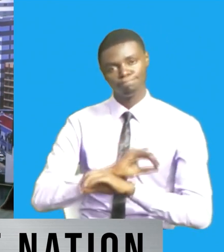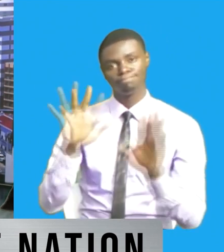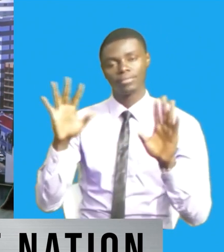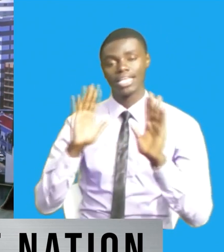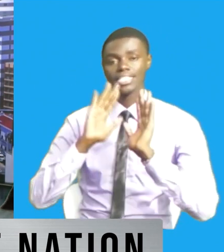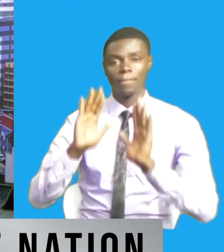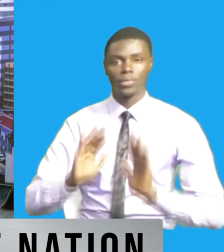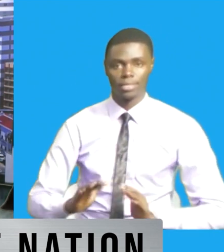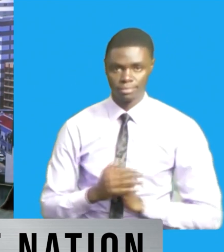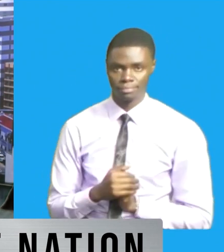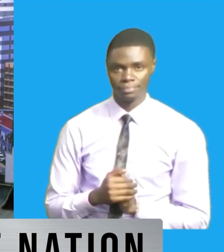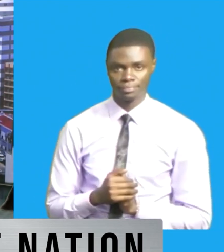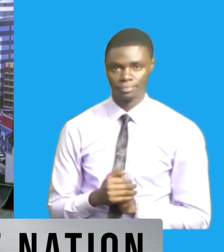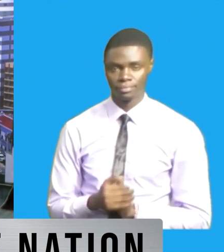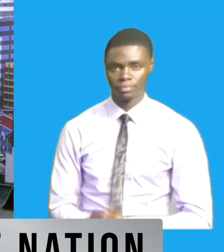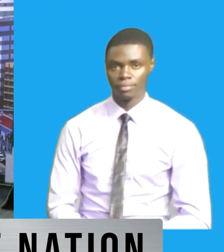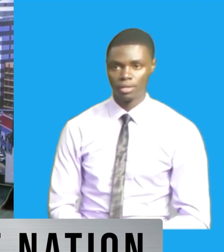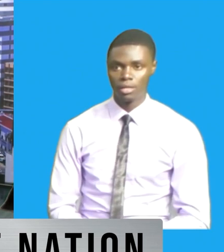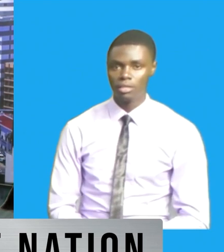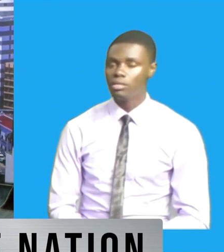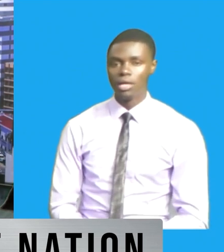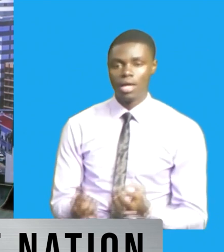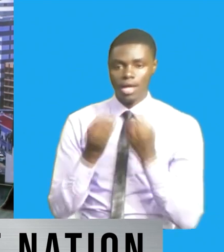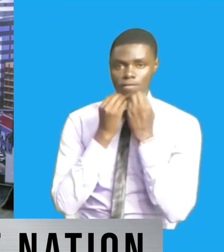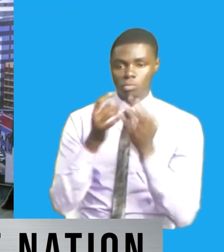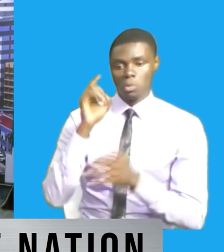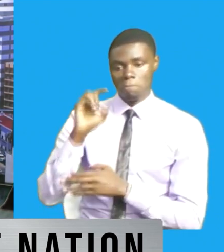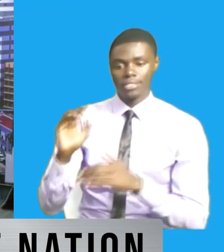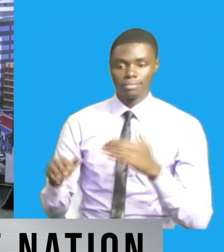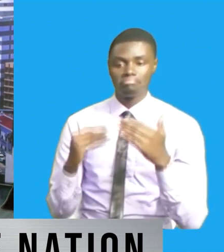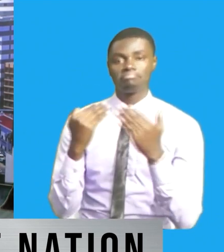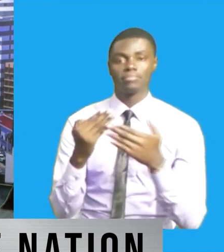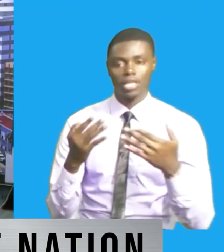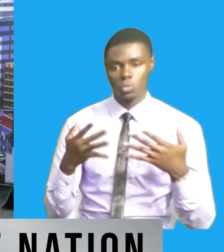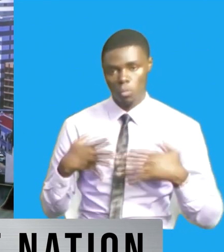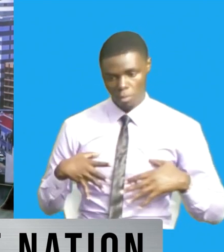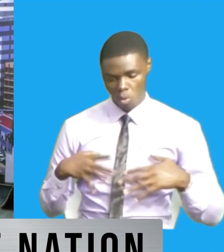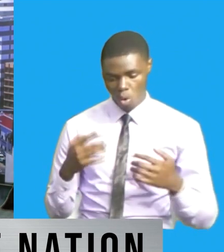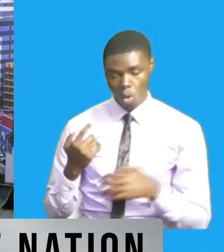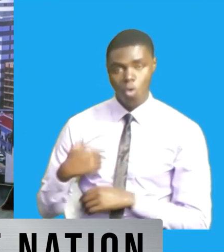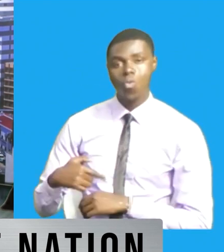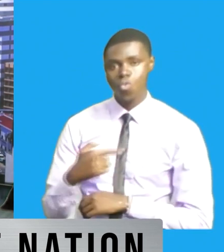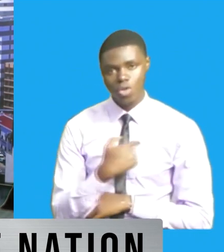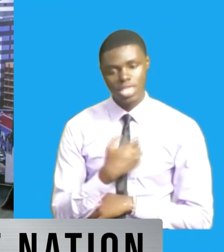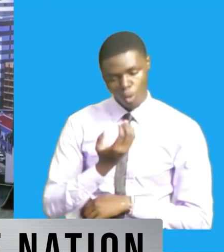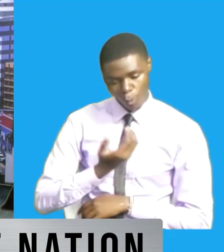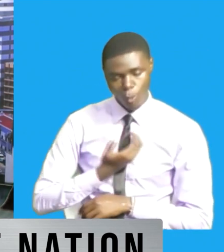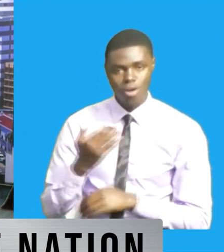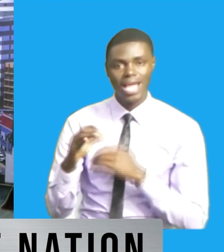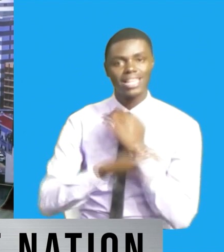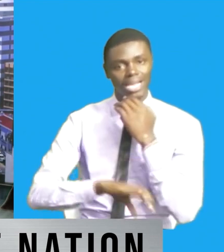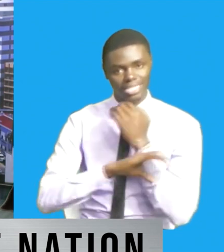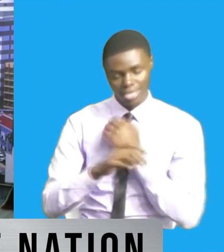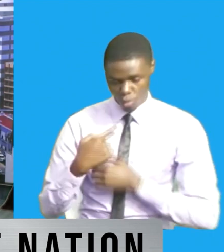is important. Na right. Information lazima ifikie wananchi. Sisi ndio wenye hii nchi. Sisi ndio